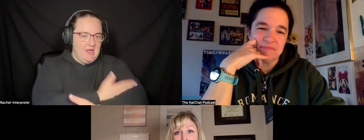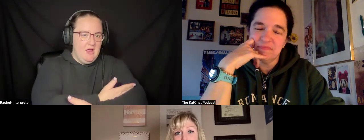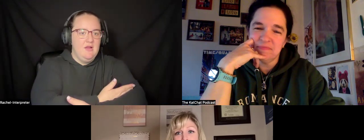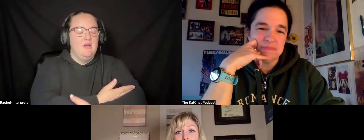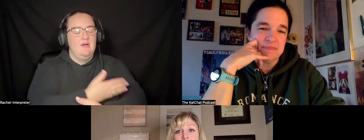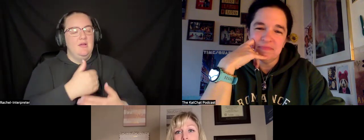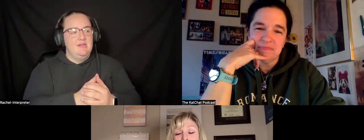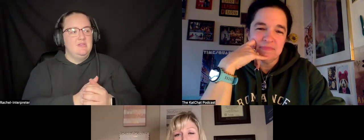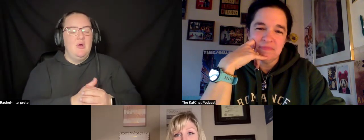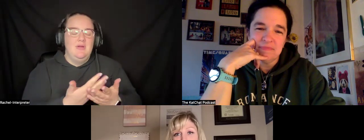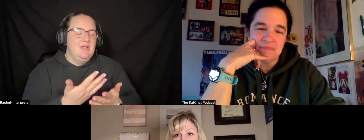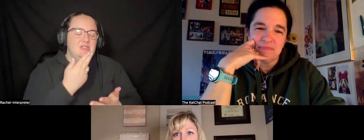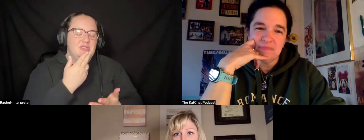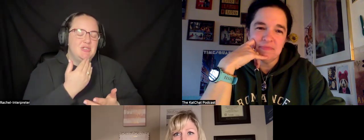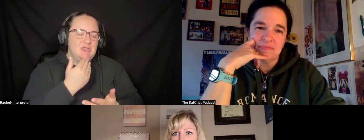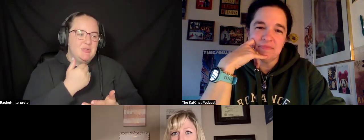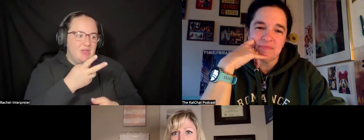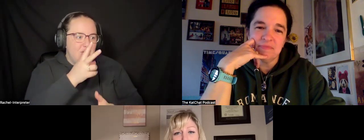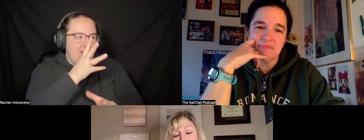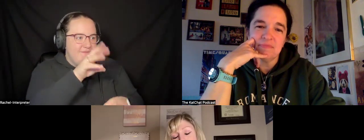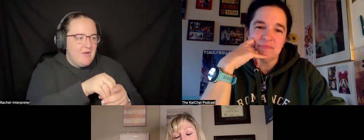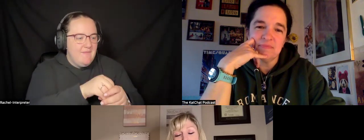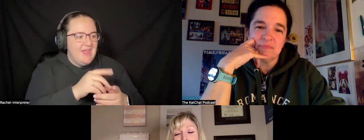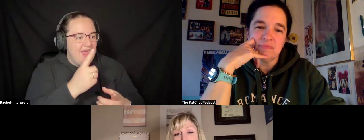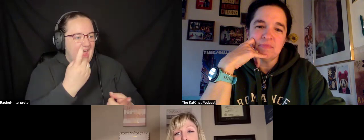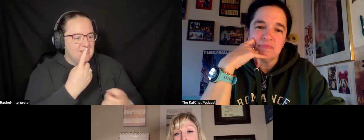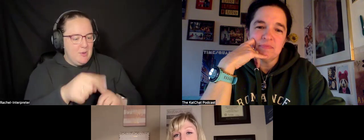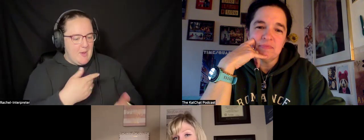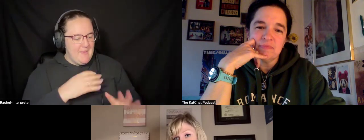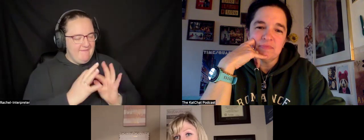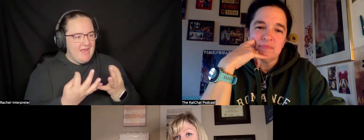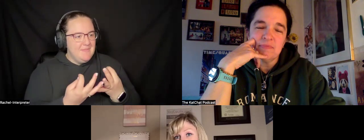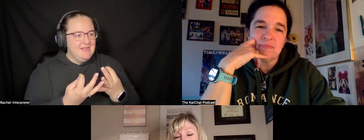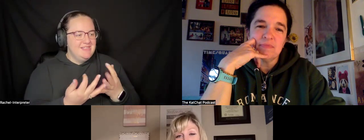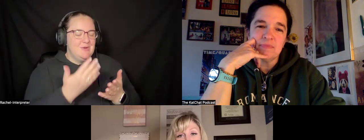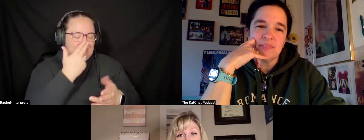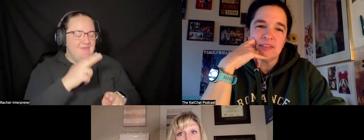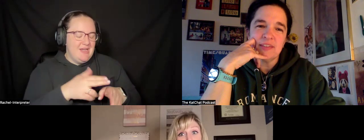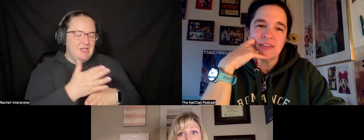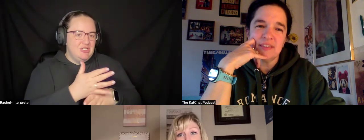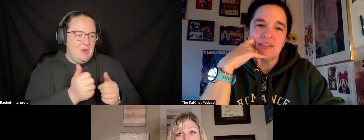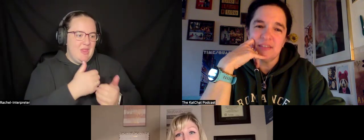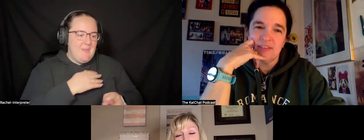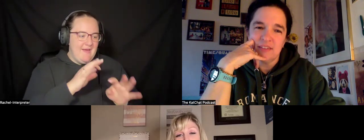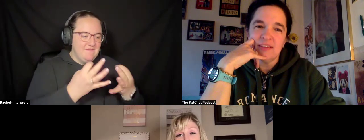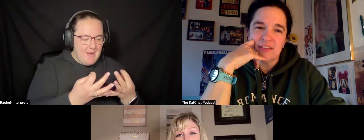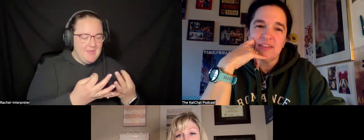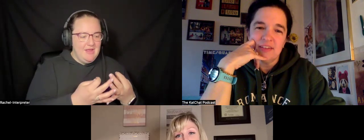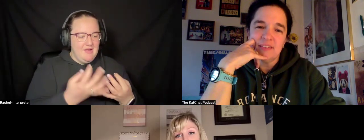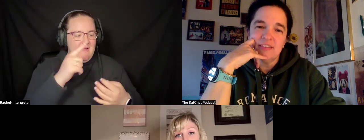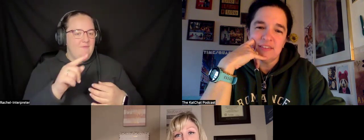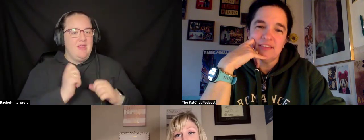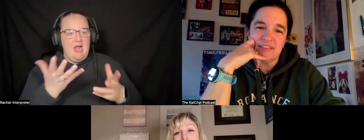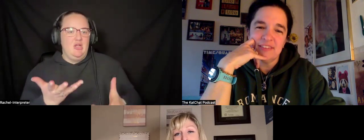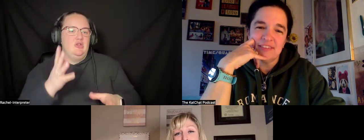they're so involved that they ask about my family. Like it's fun to get to share that with my family, and then for them to kind of be part of